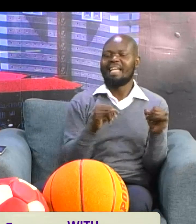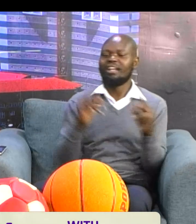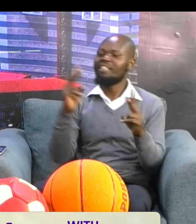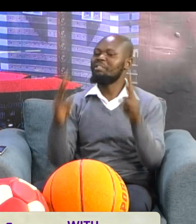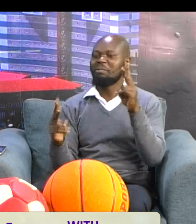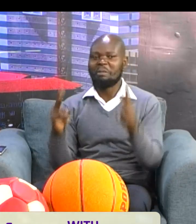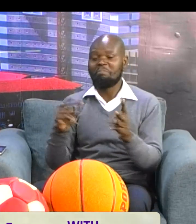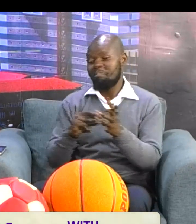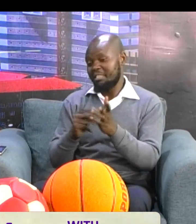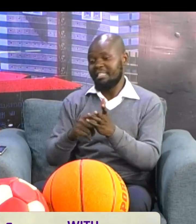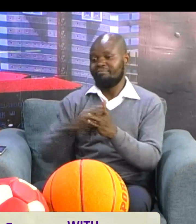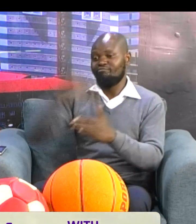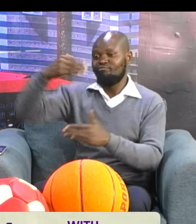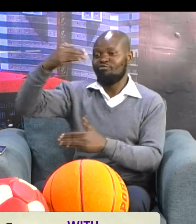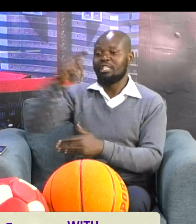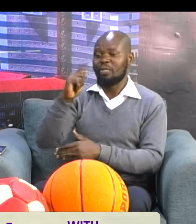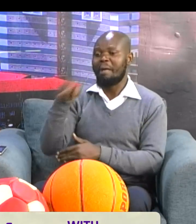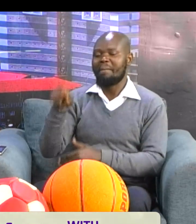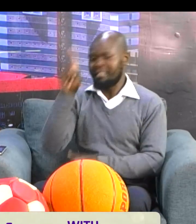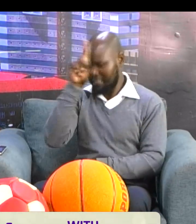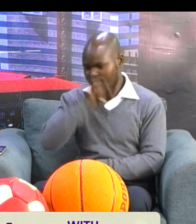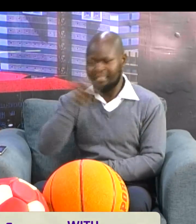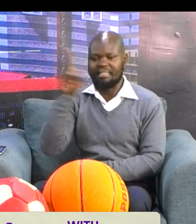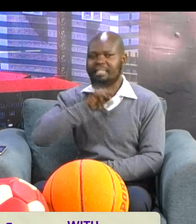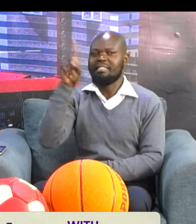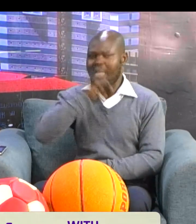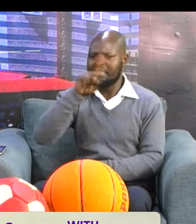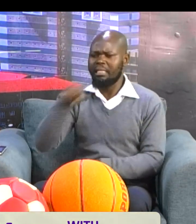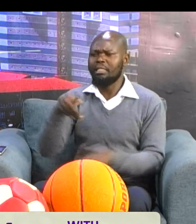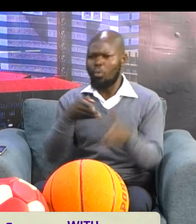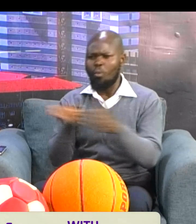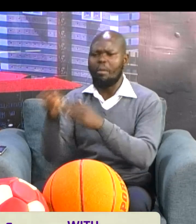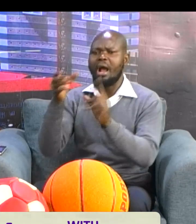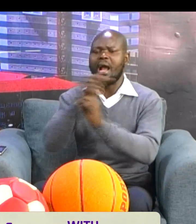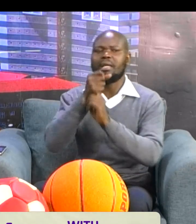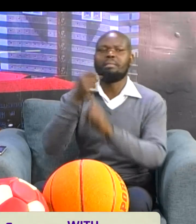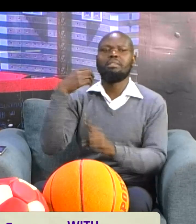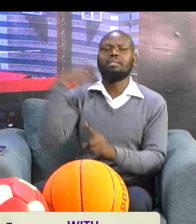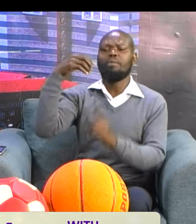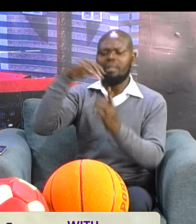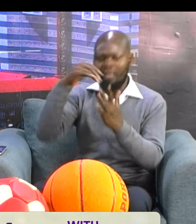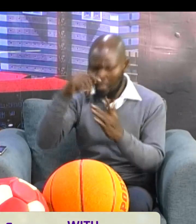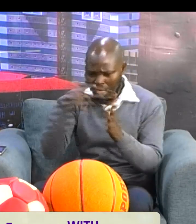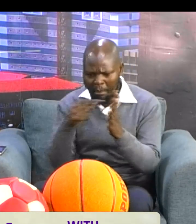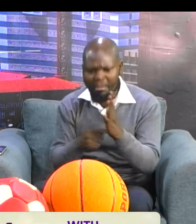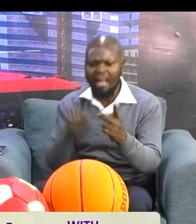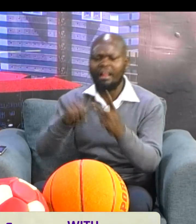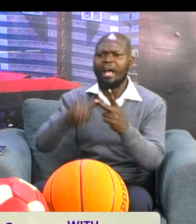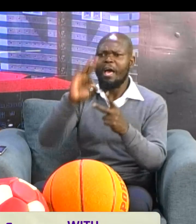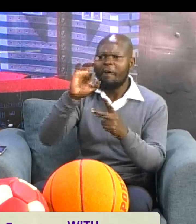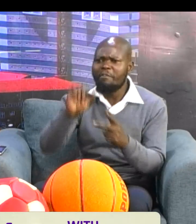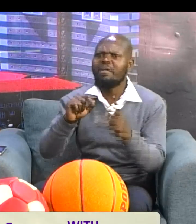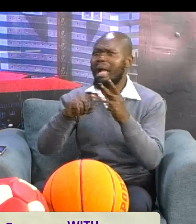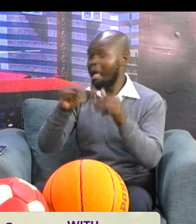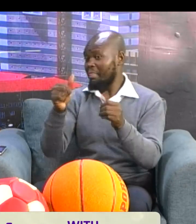players the only players we can count on right now are the top 3 forwards for Arsenal. Right. And right now,